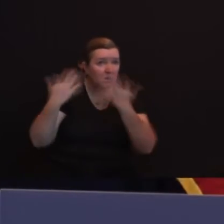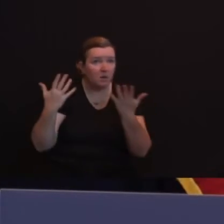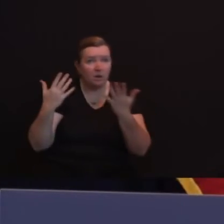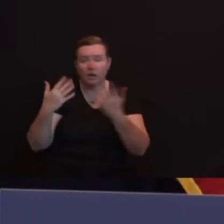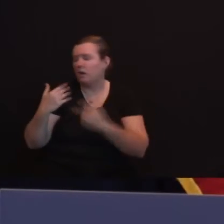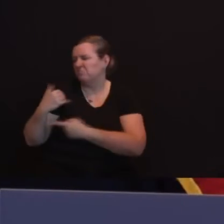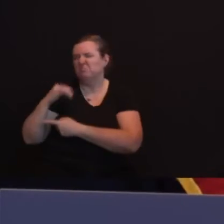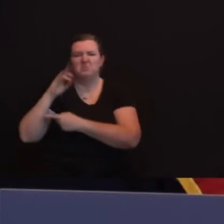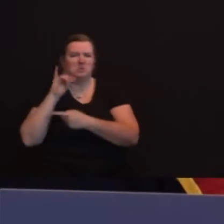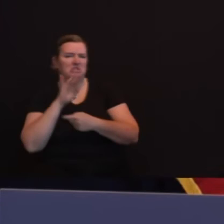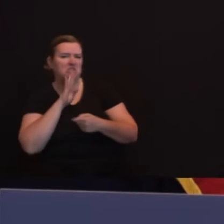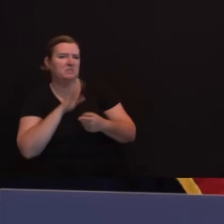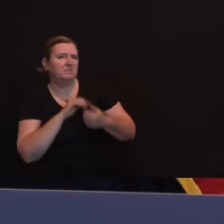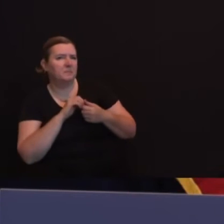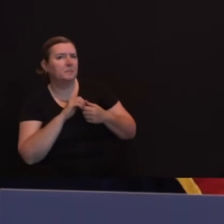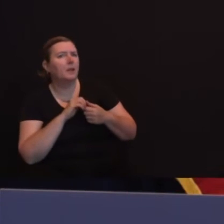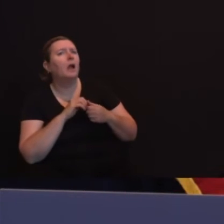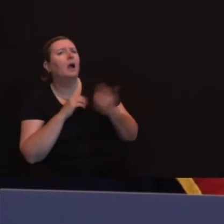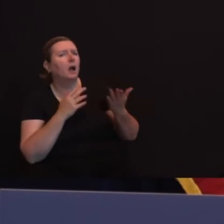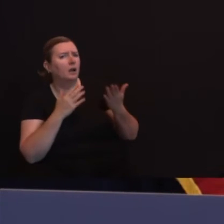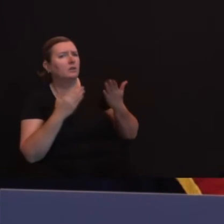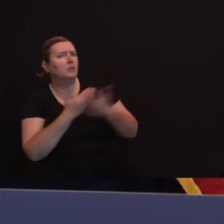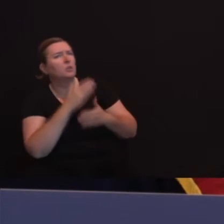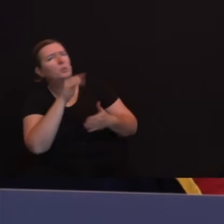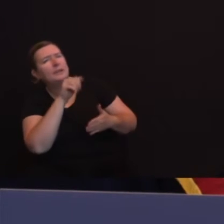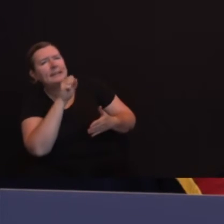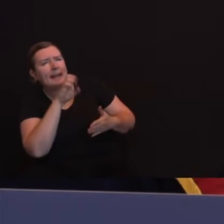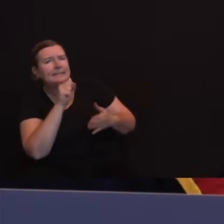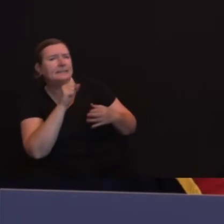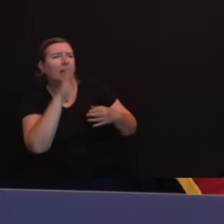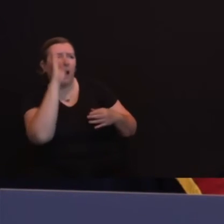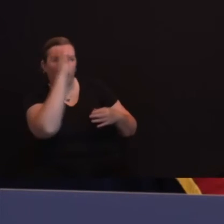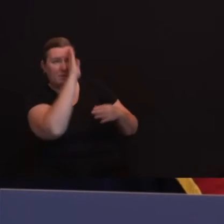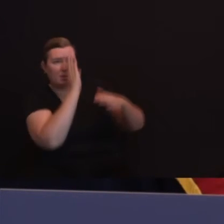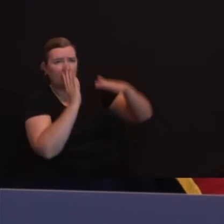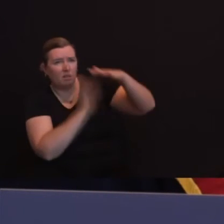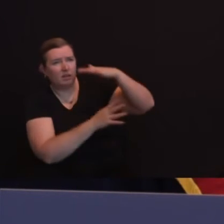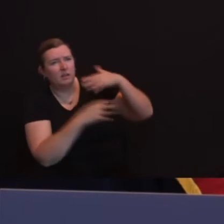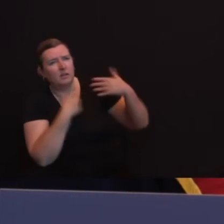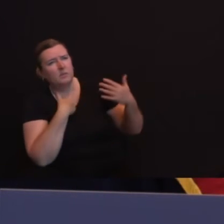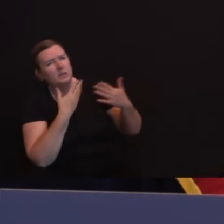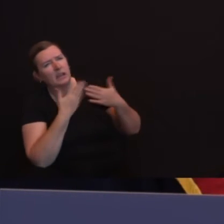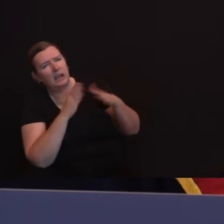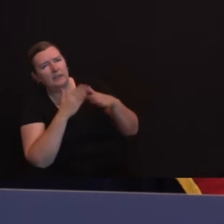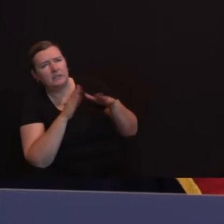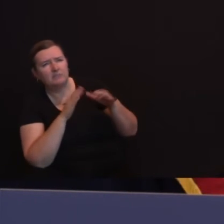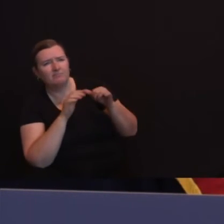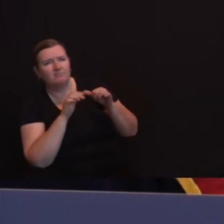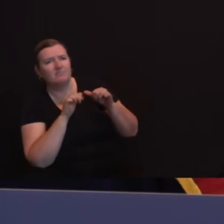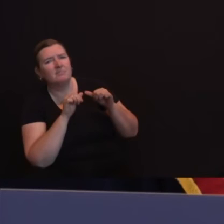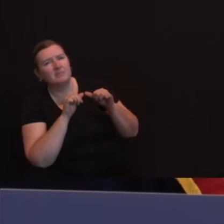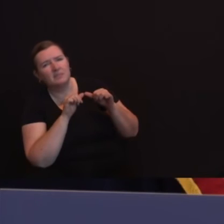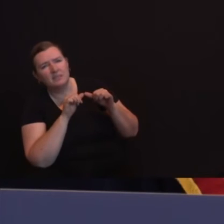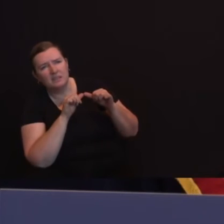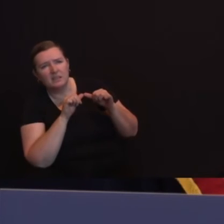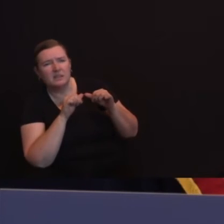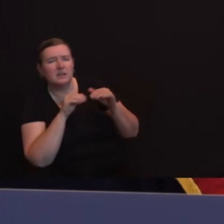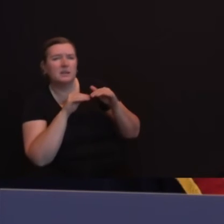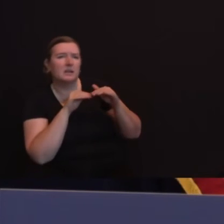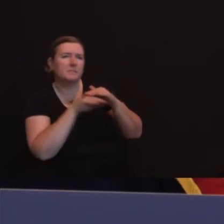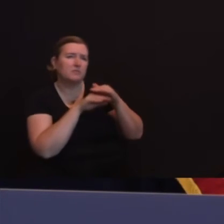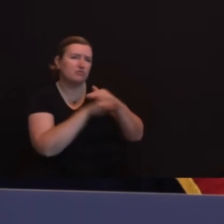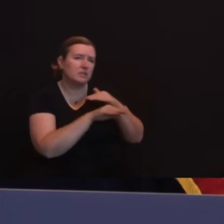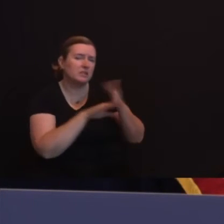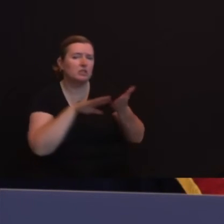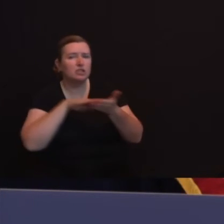cases, hospitalizations, average length of stay, admission discharges, and the most important component of